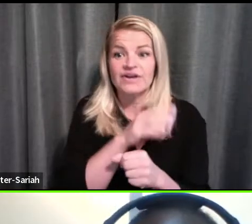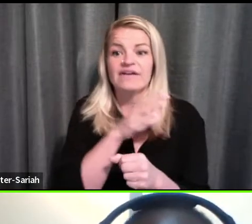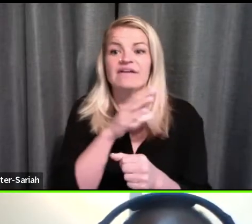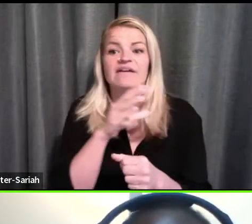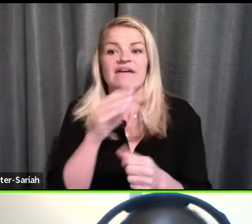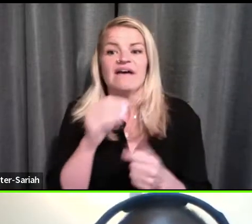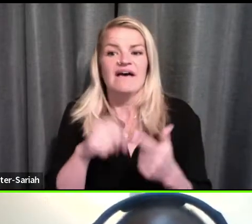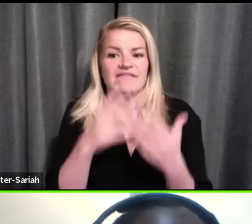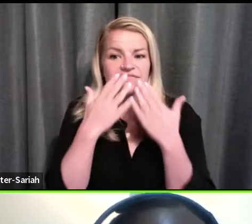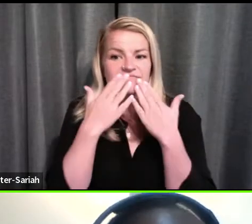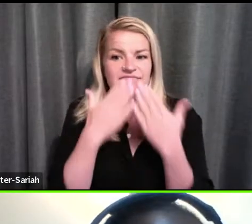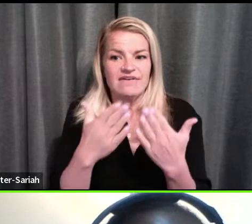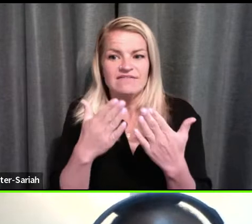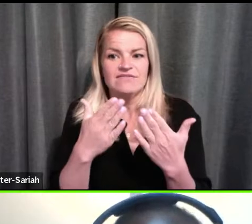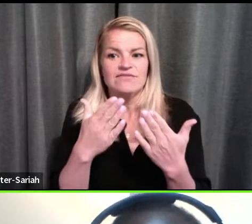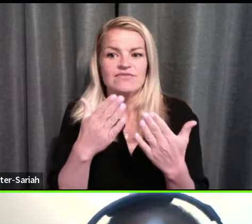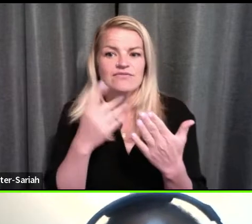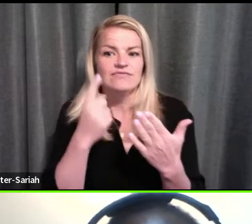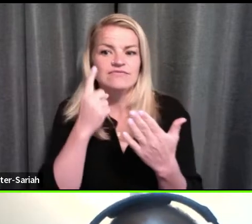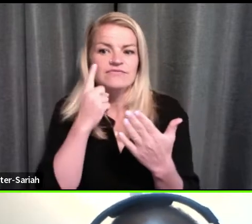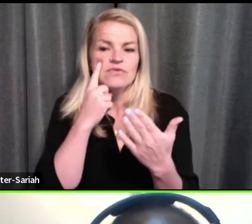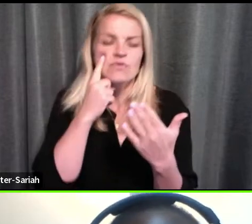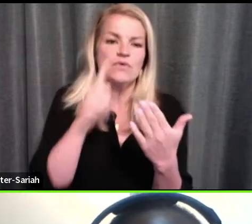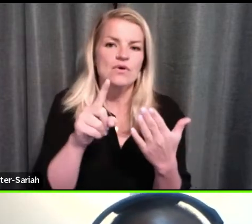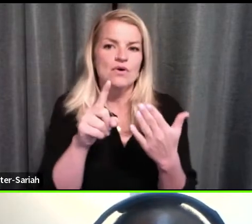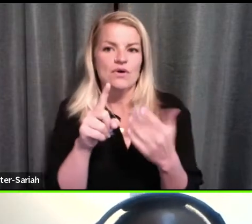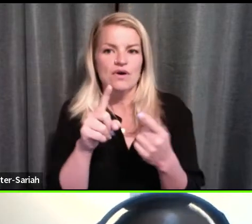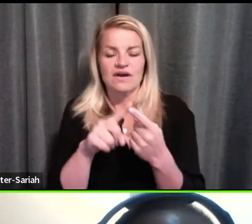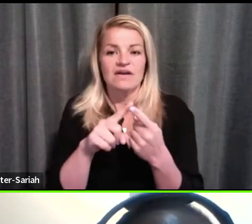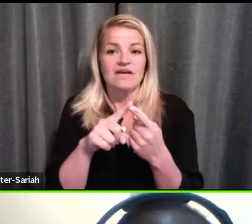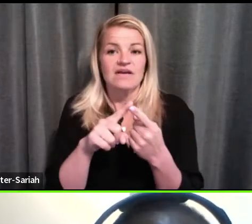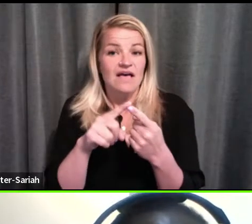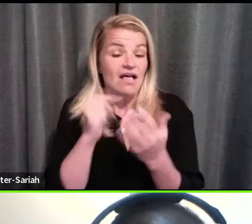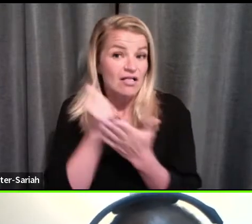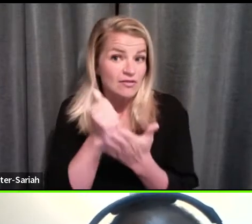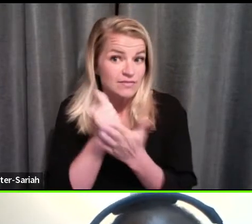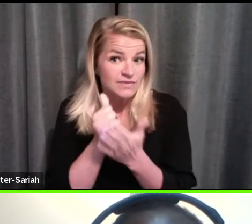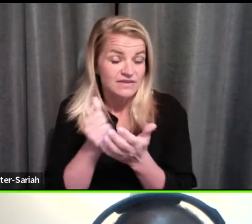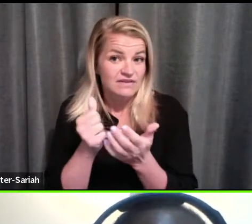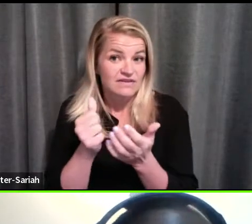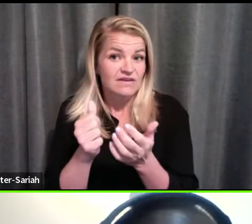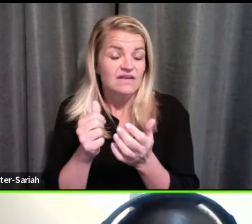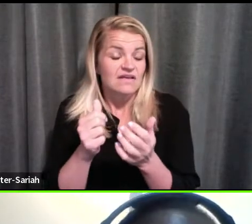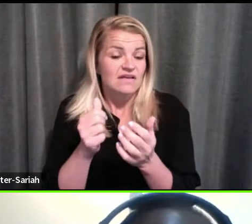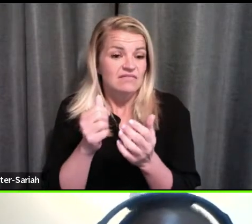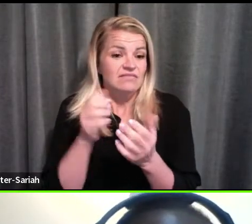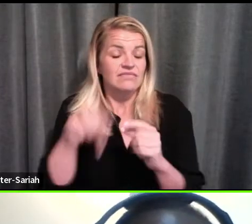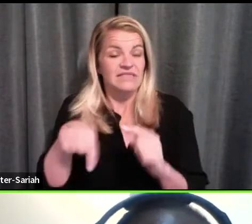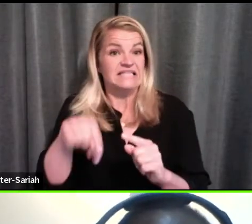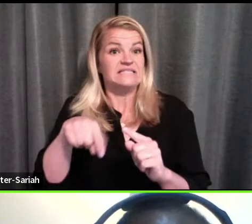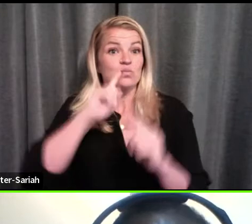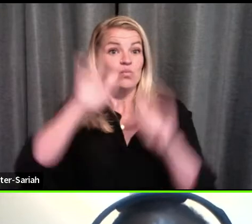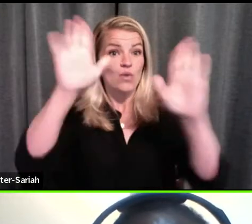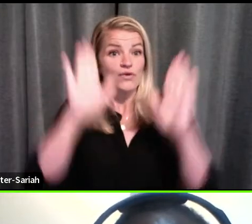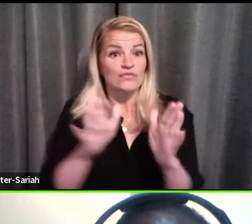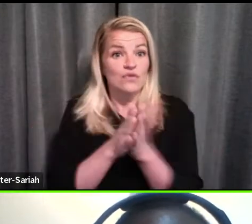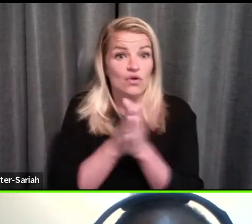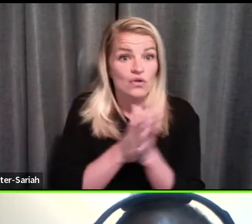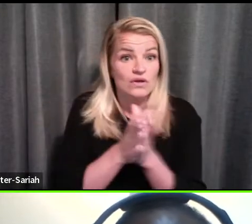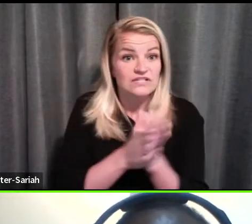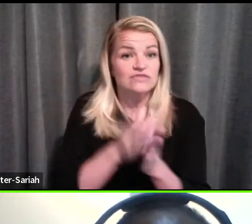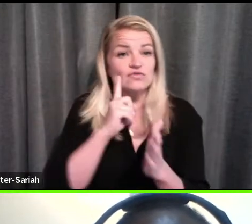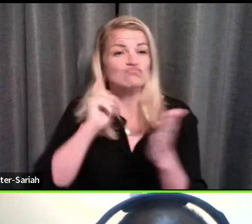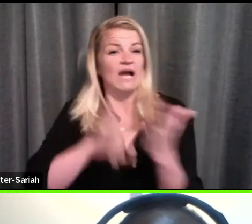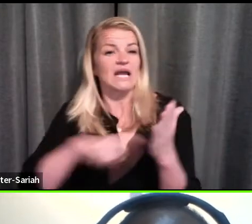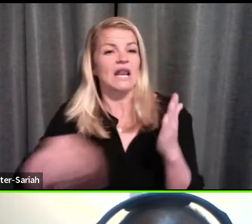Peace Builders, and all partners involved for coming up with such an initiative of recognizing journalists' work. As